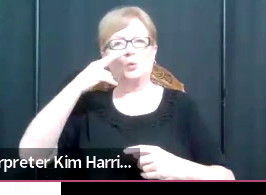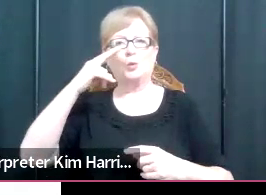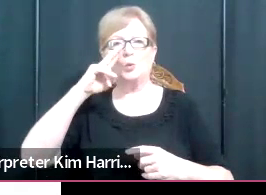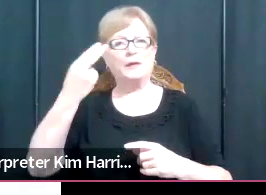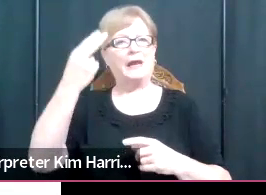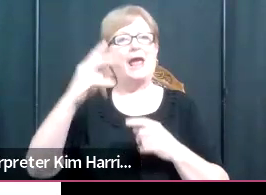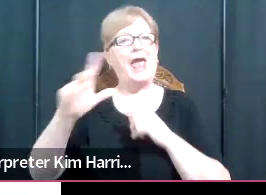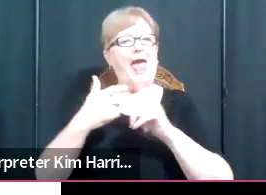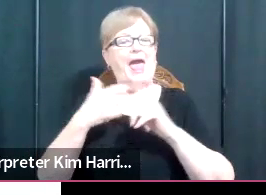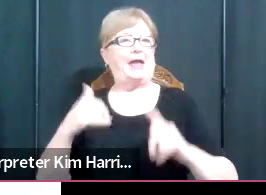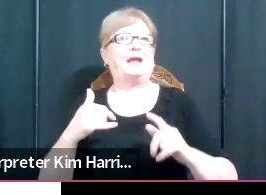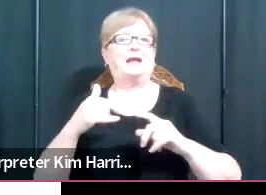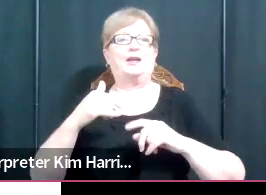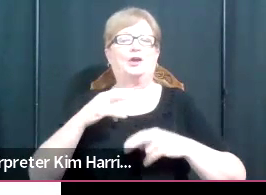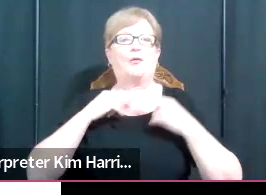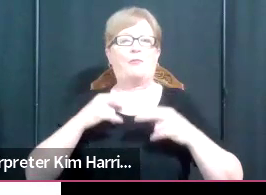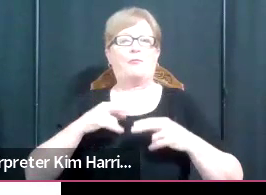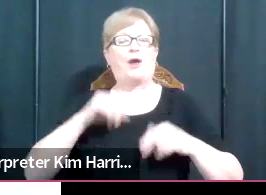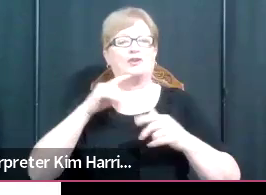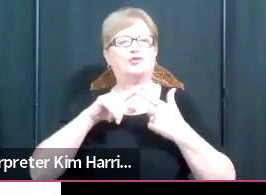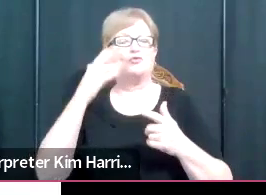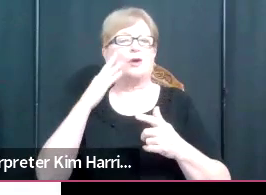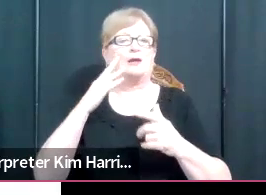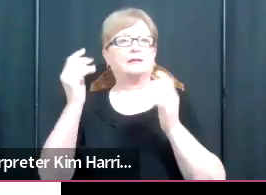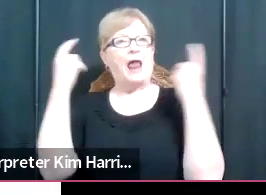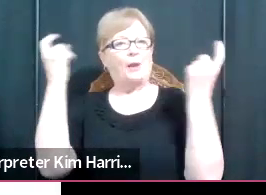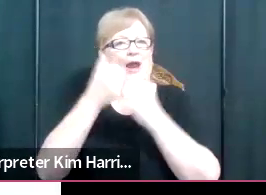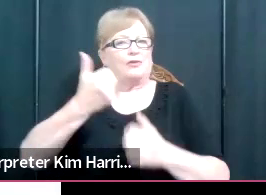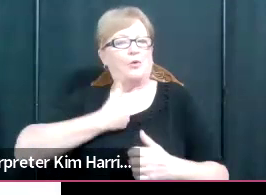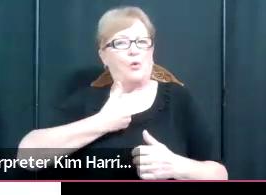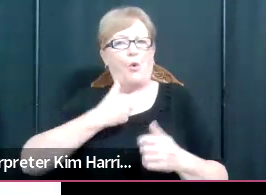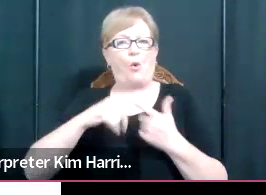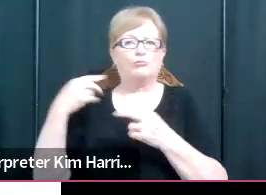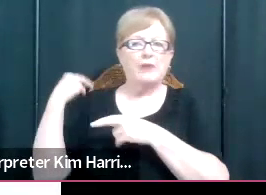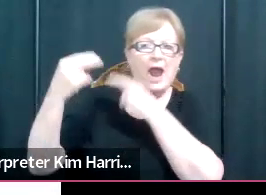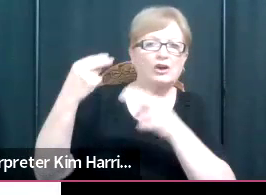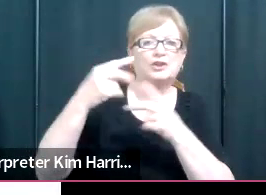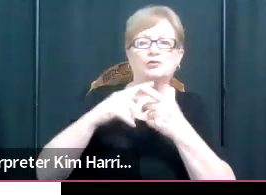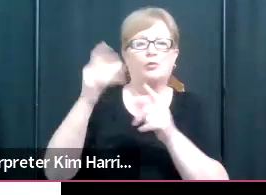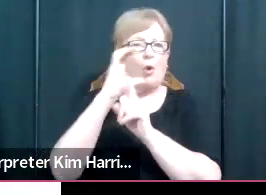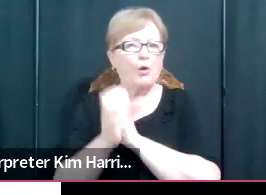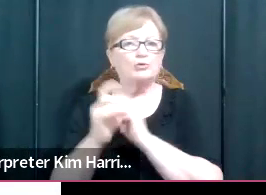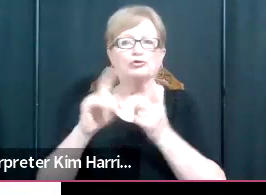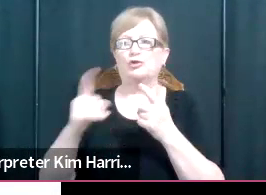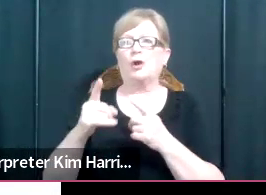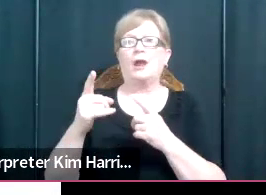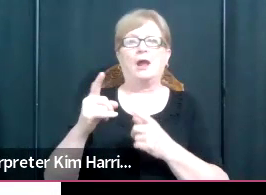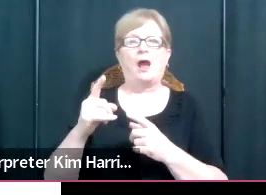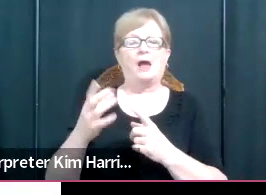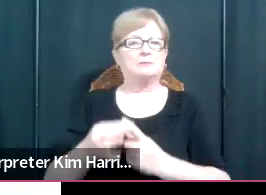part of human diversity. It comes from celebrating our own heritage, culture, unique experiences,